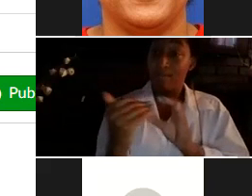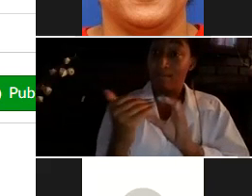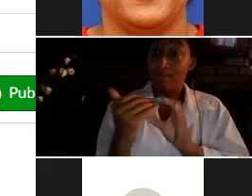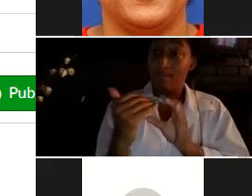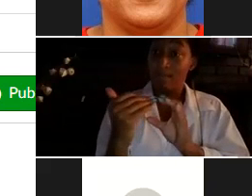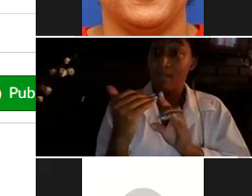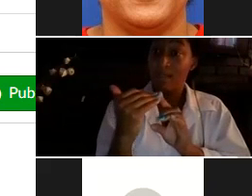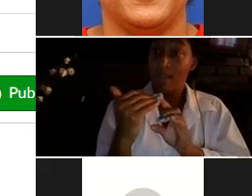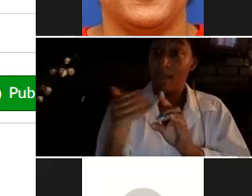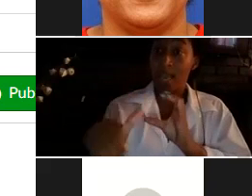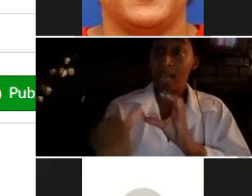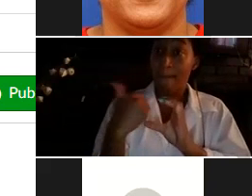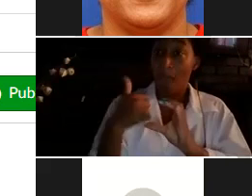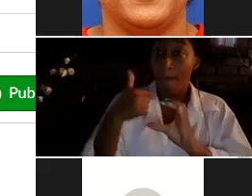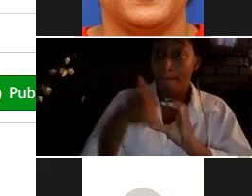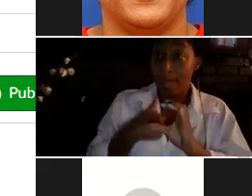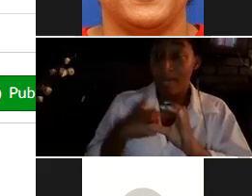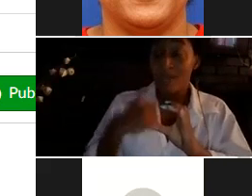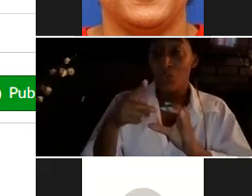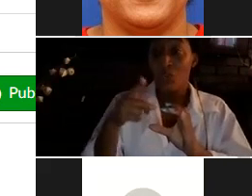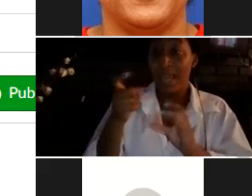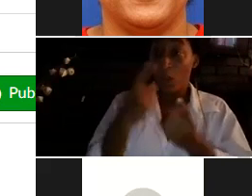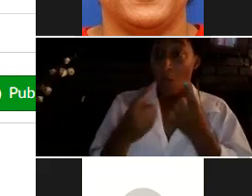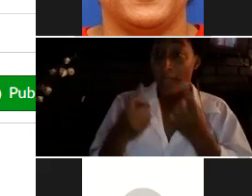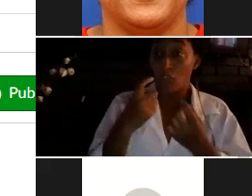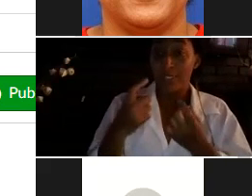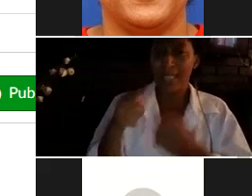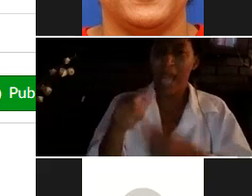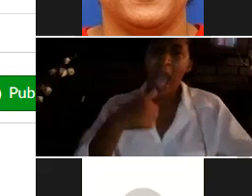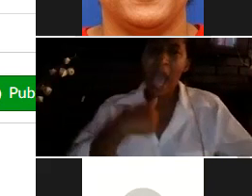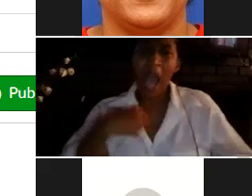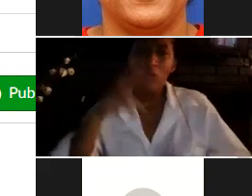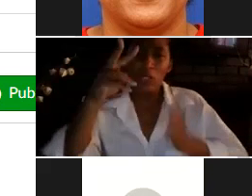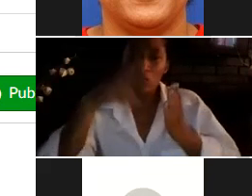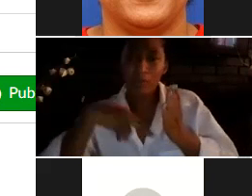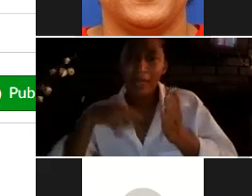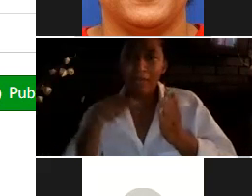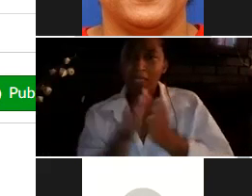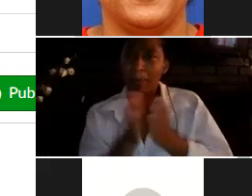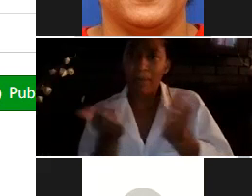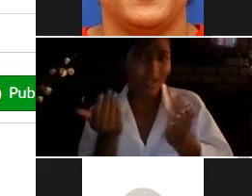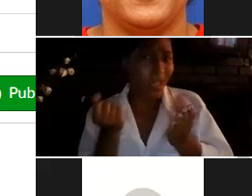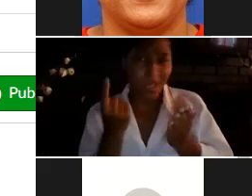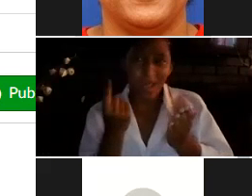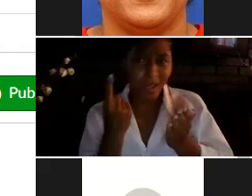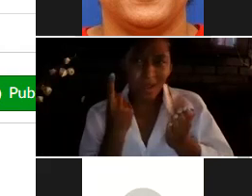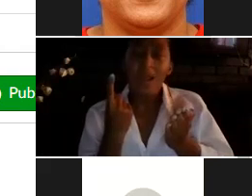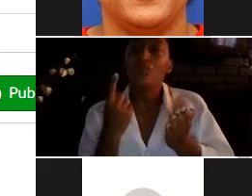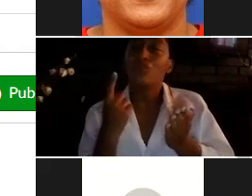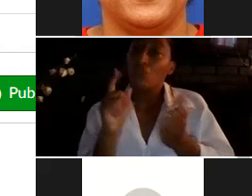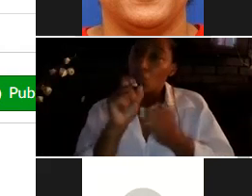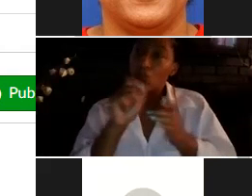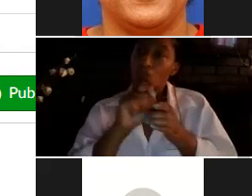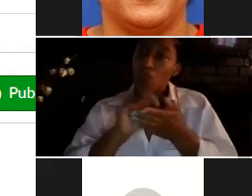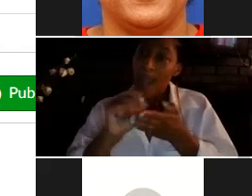hey, look, I was reading a textbook and I'm not too sure about that. Write in the discussion forum. Don't hesitate. All right. There's